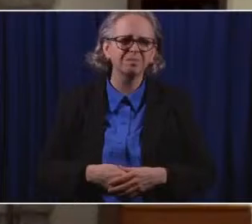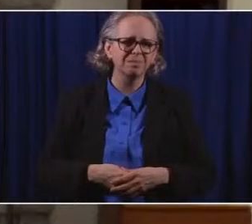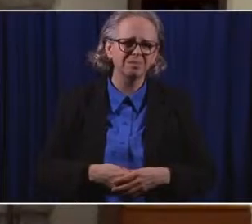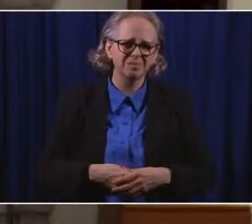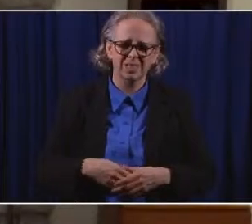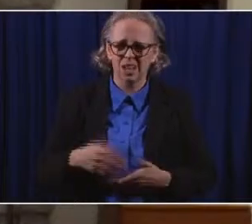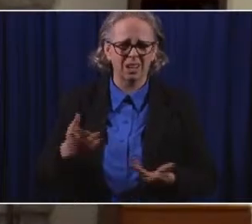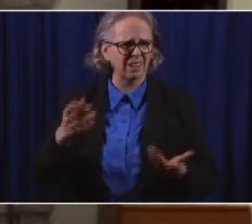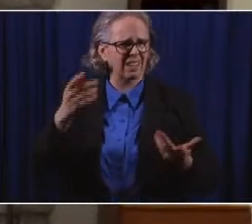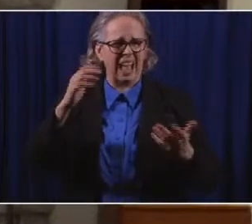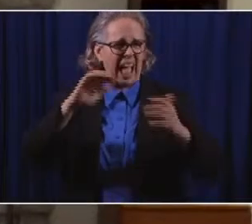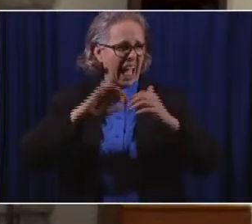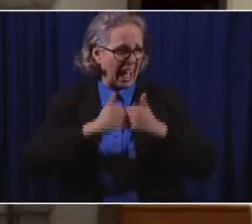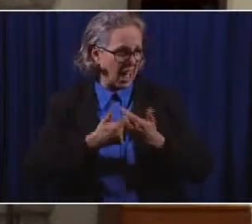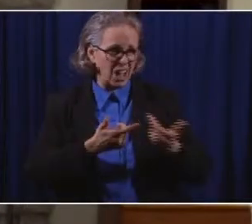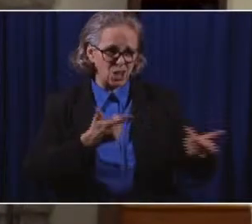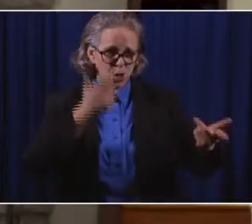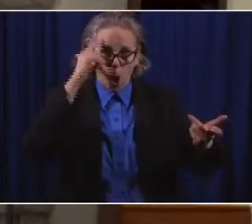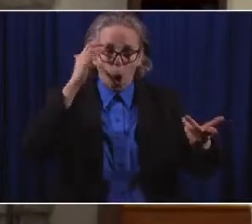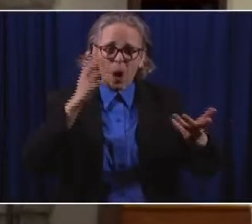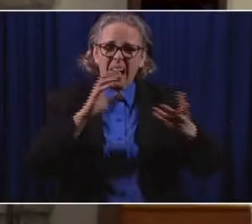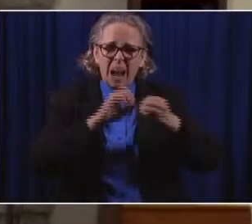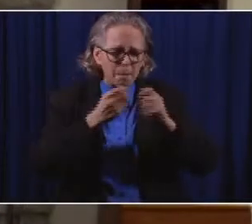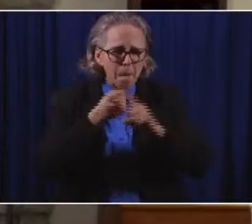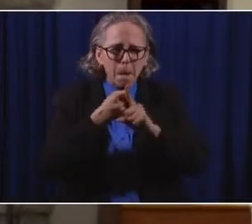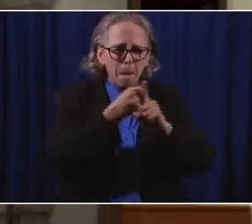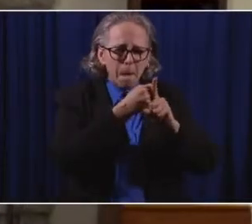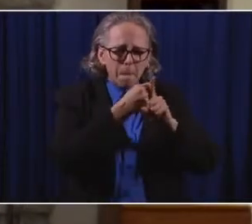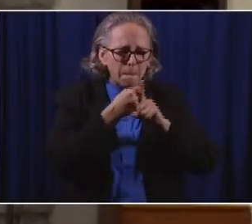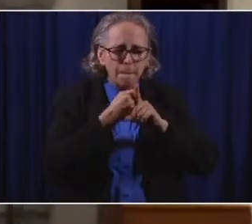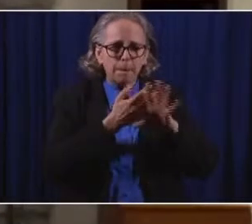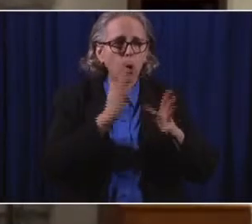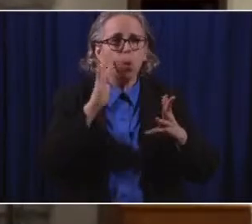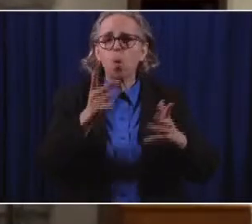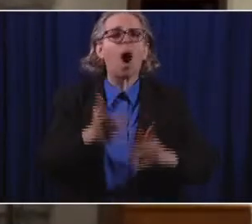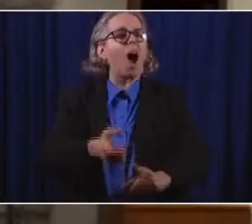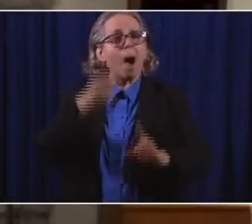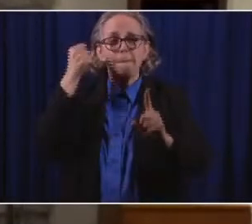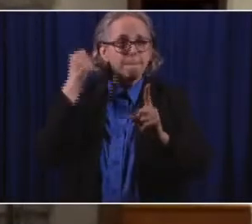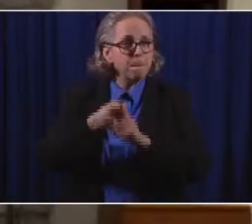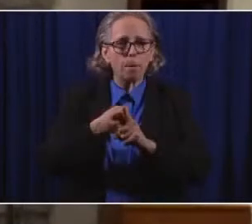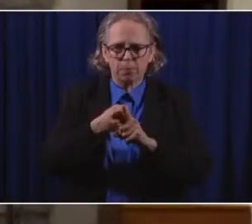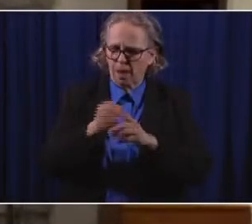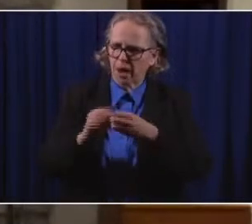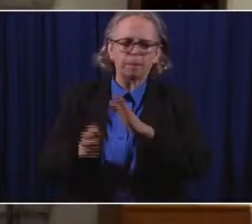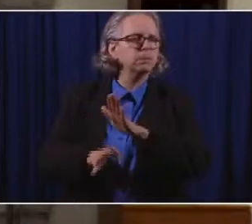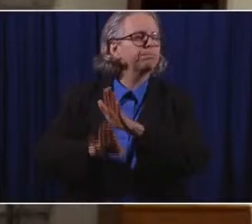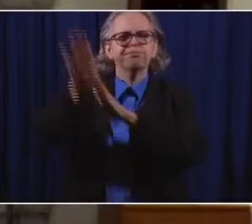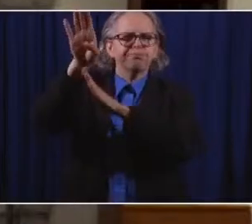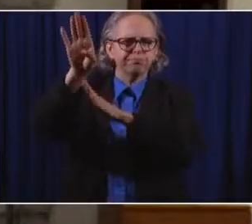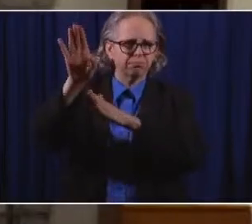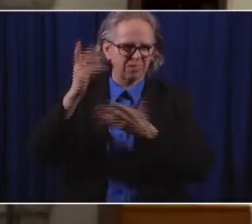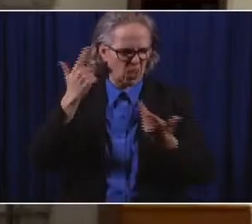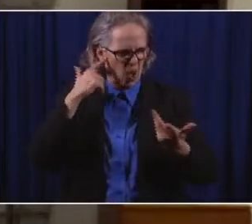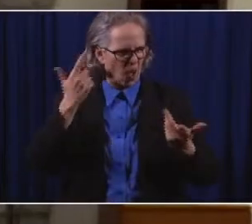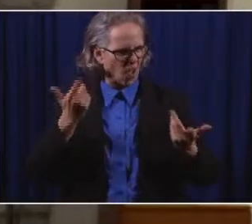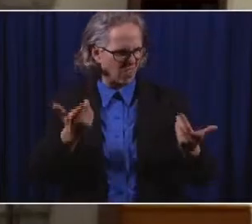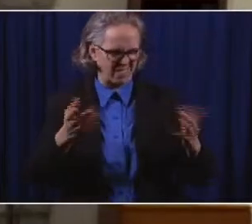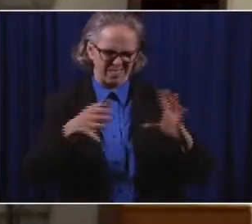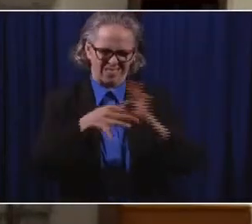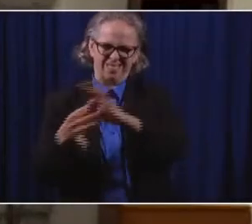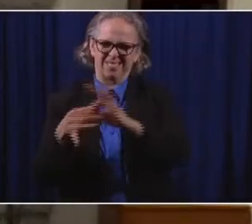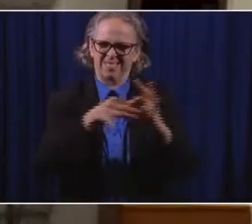seeing in many counties today, it threatens our K through 12 schools. When it goes up, it threatens ultimately